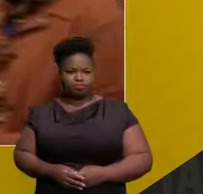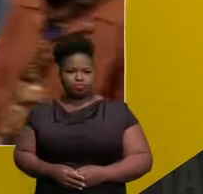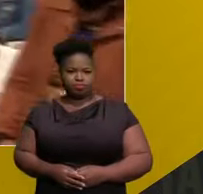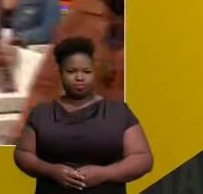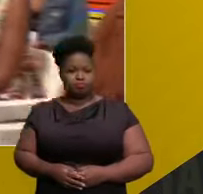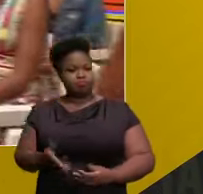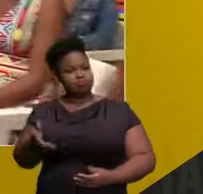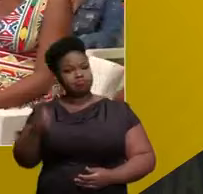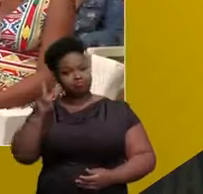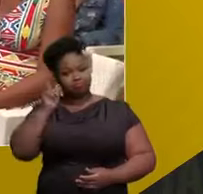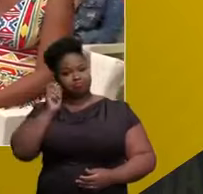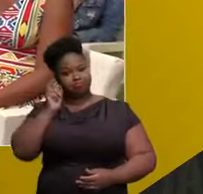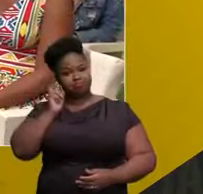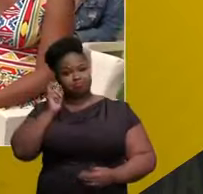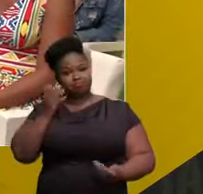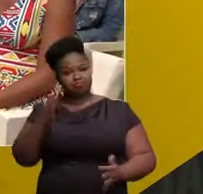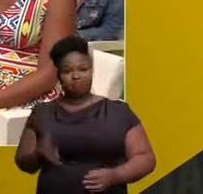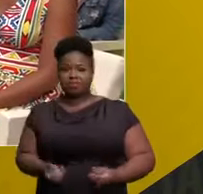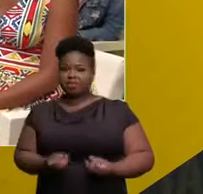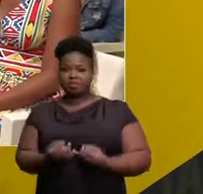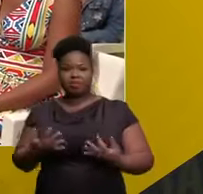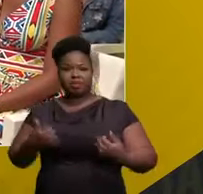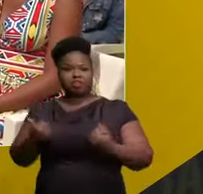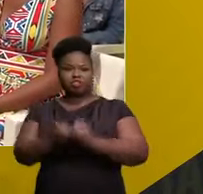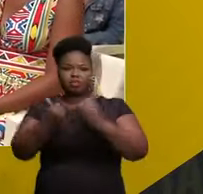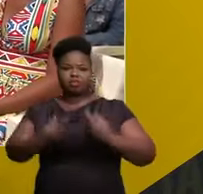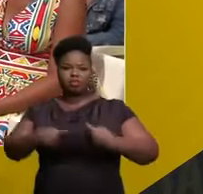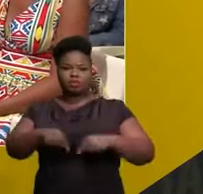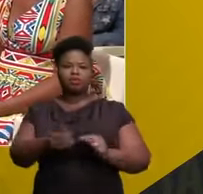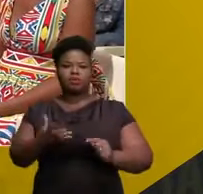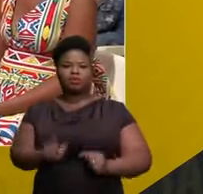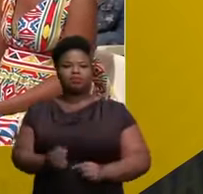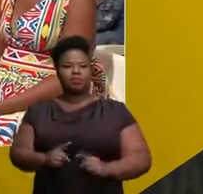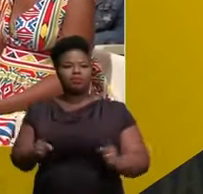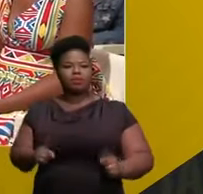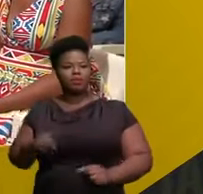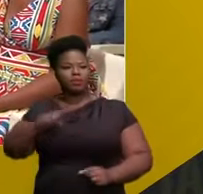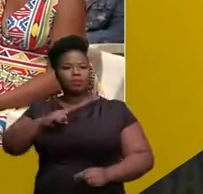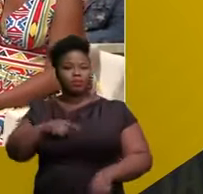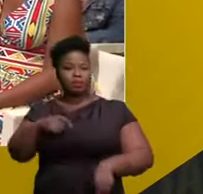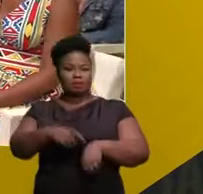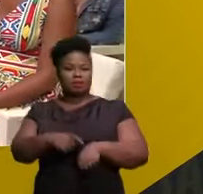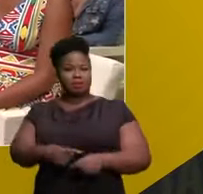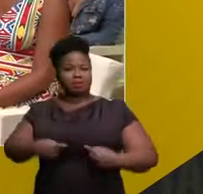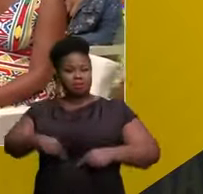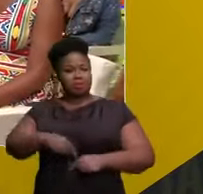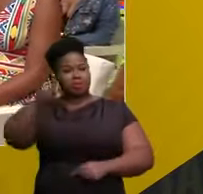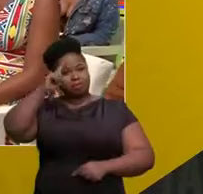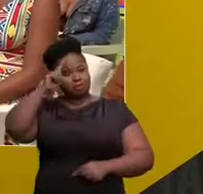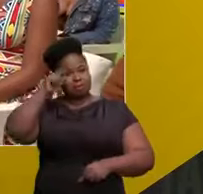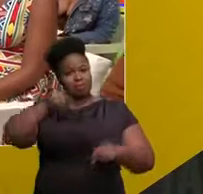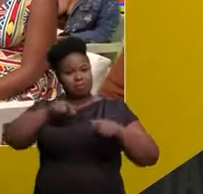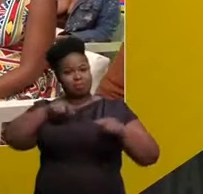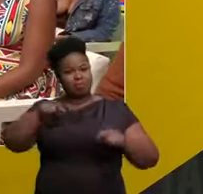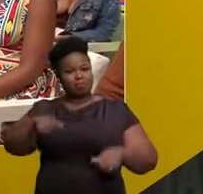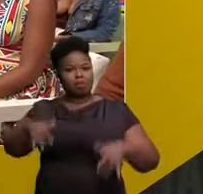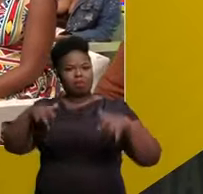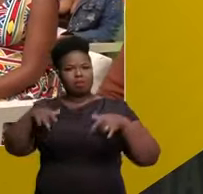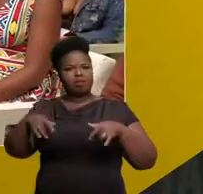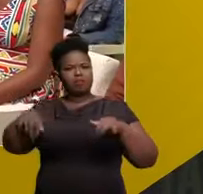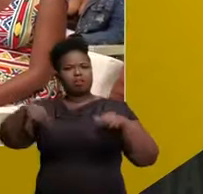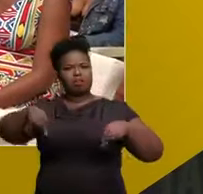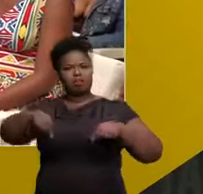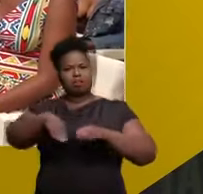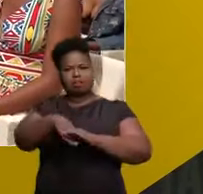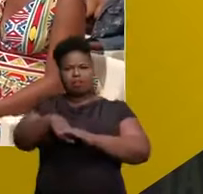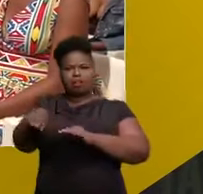Ngathi uyazwela-ke na ukuthini, ziningi inkinga ezinazo, but enkulu ukuthi sibuye from a time thina as abantu abamnyama who were living in fear of ukuphuma endlini doing